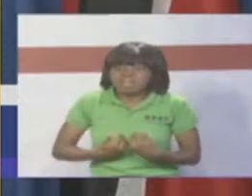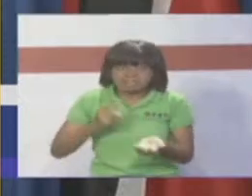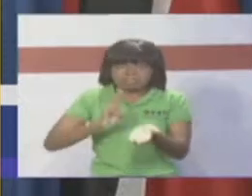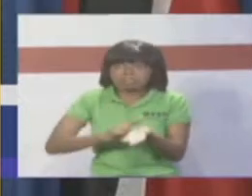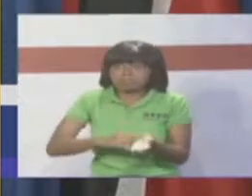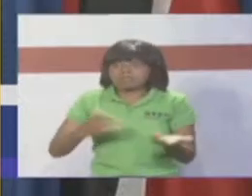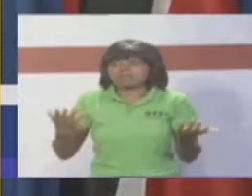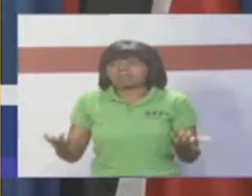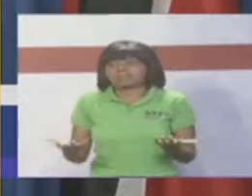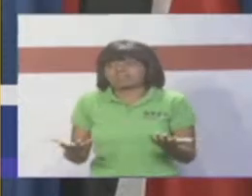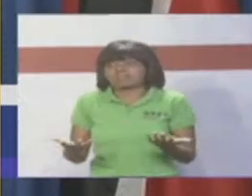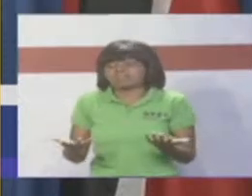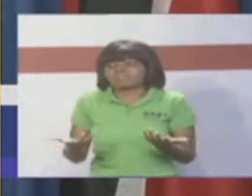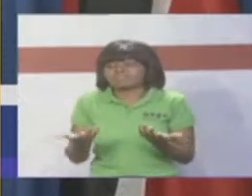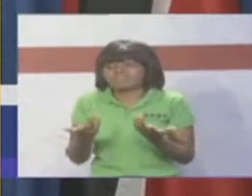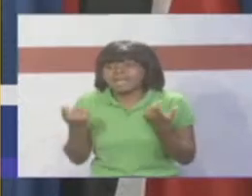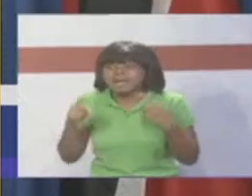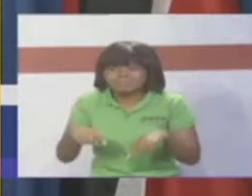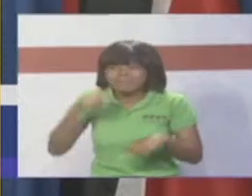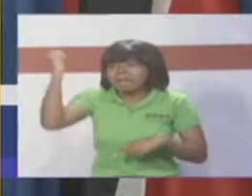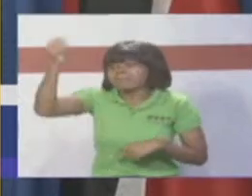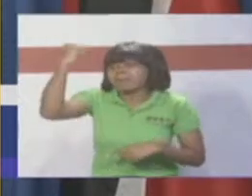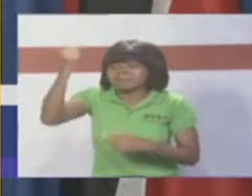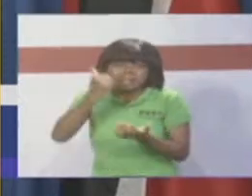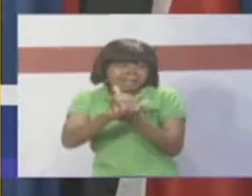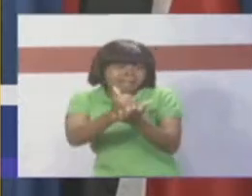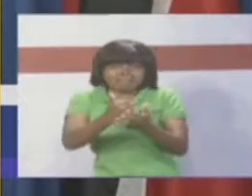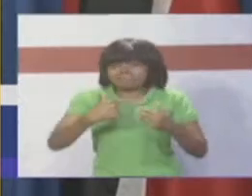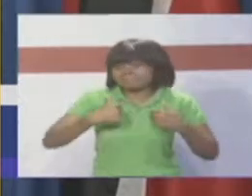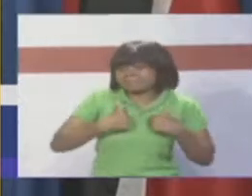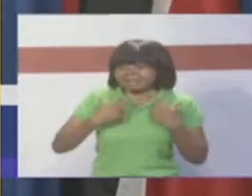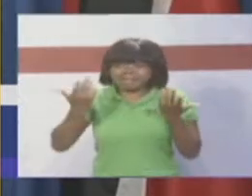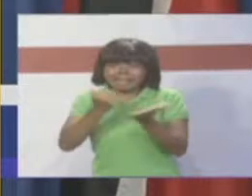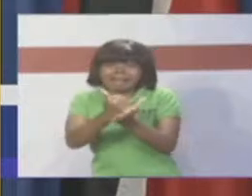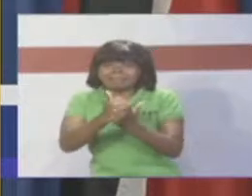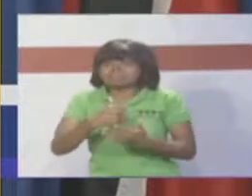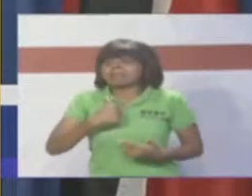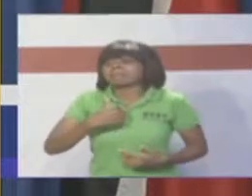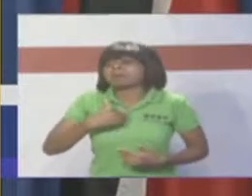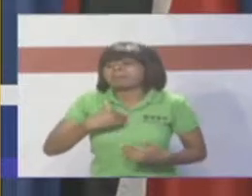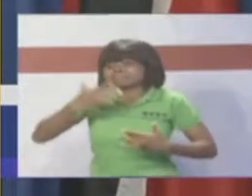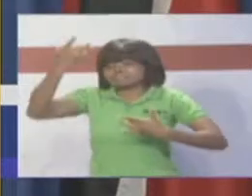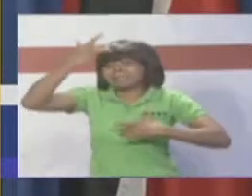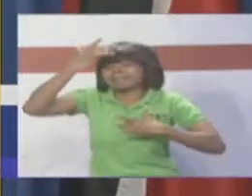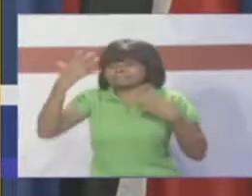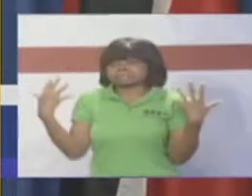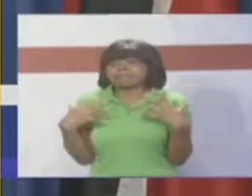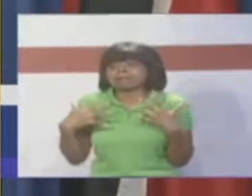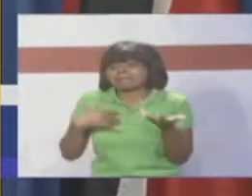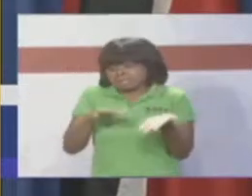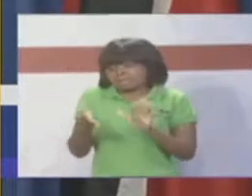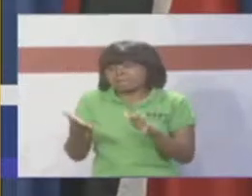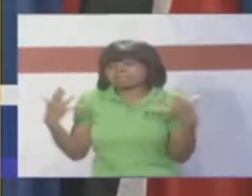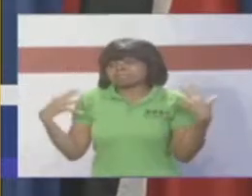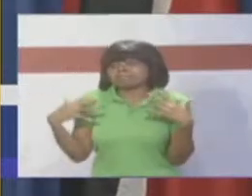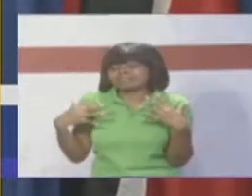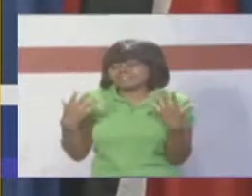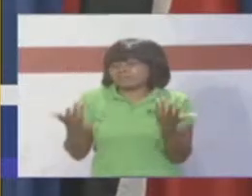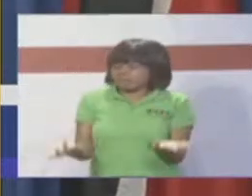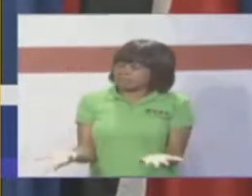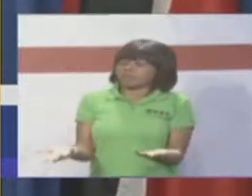that they are thinking about getting out of the arrangement because they can take it no more. Because the people they're caring